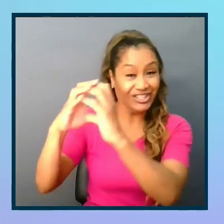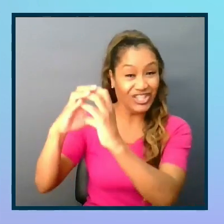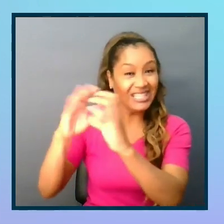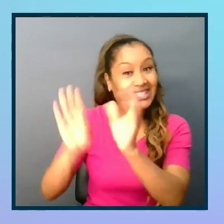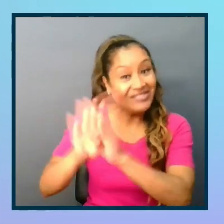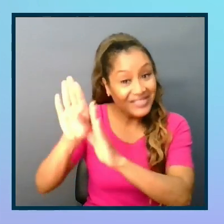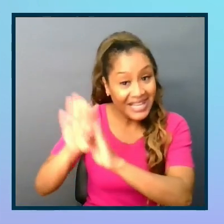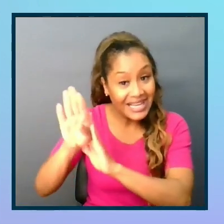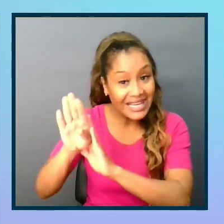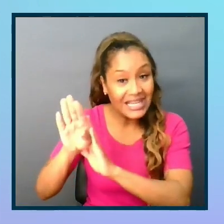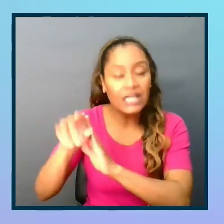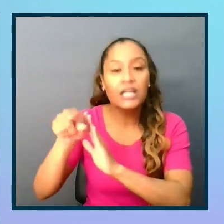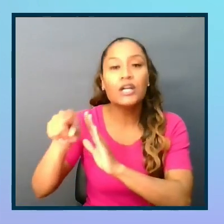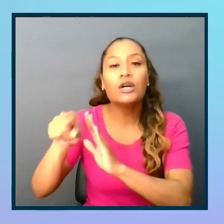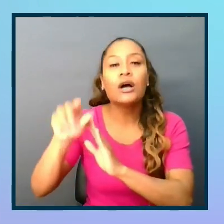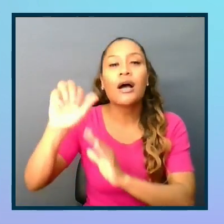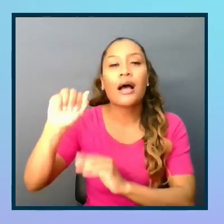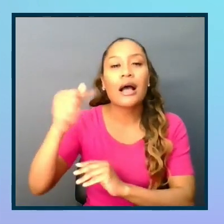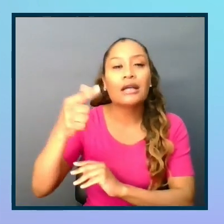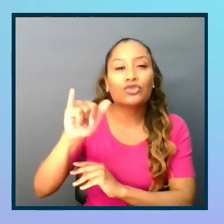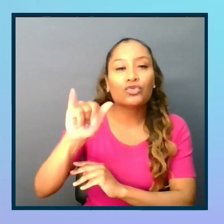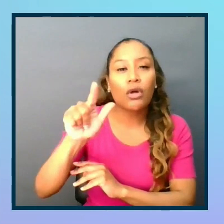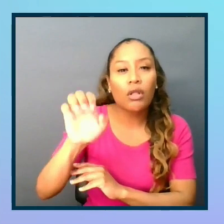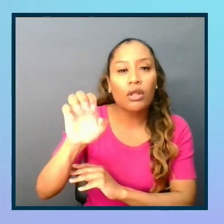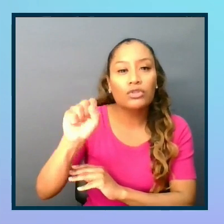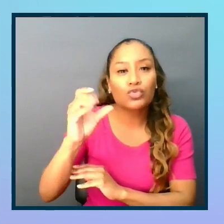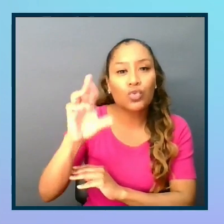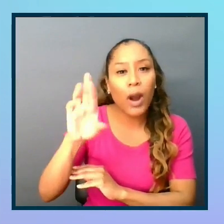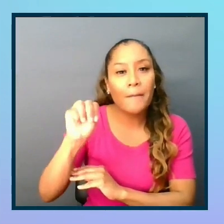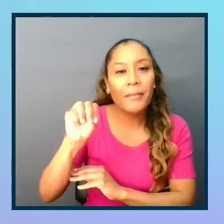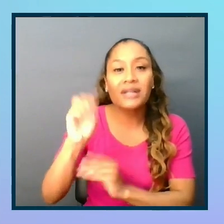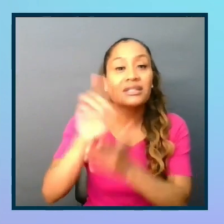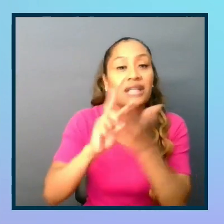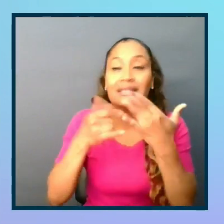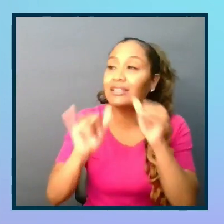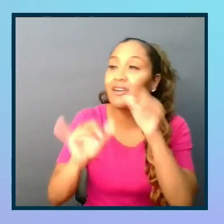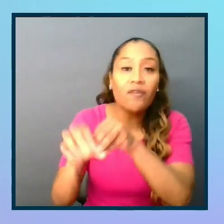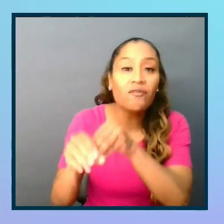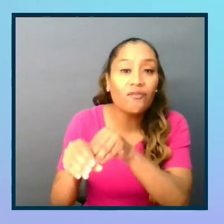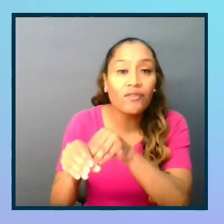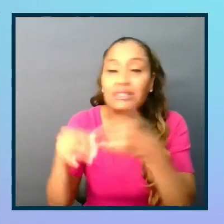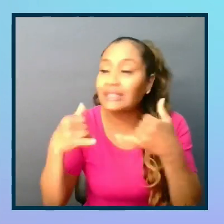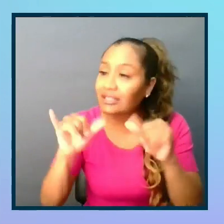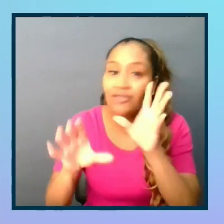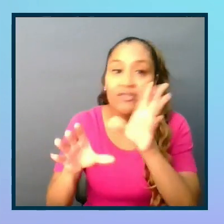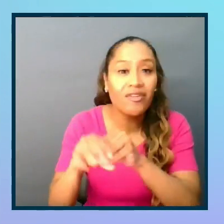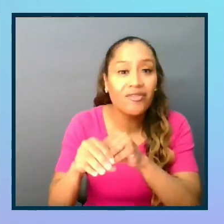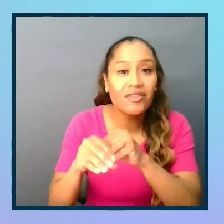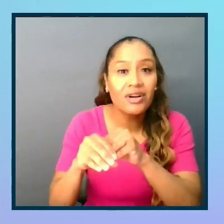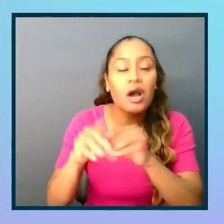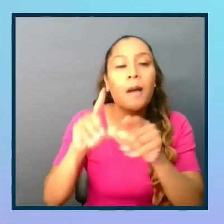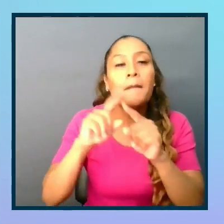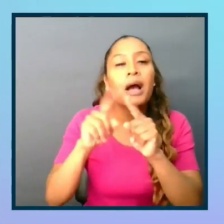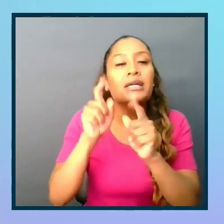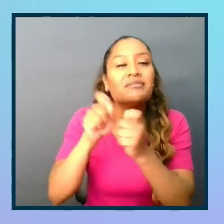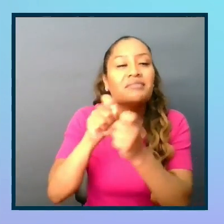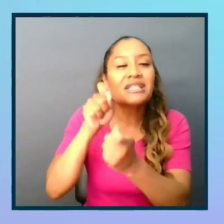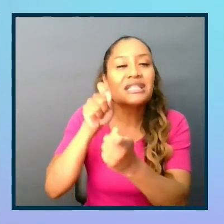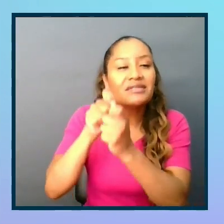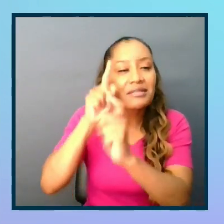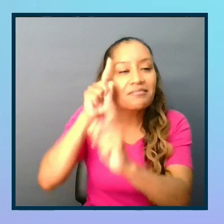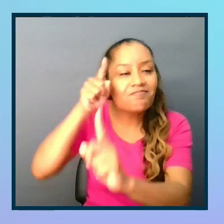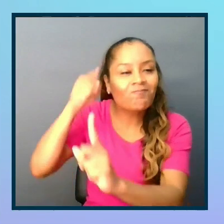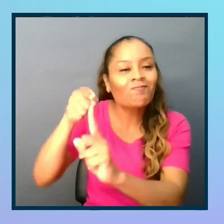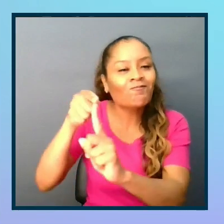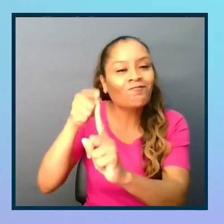development agile scrum process, design is still involved at that point, but for very specific and targeted